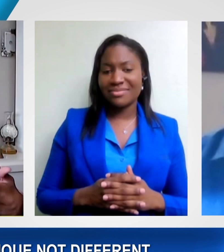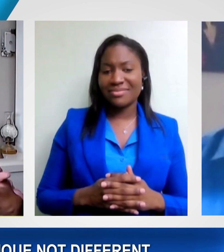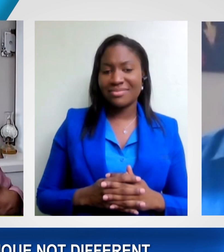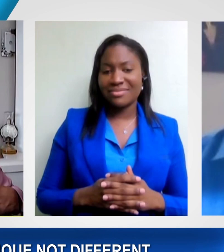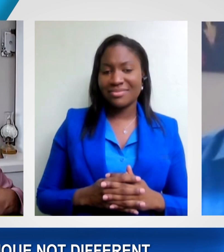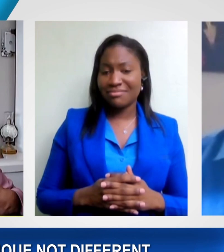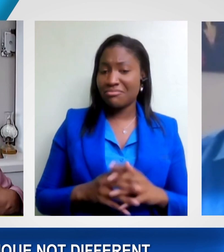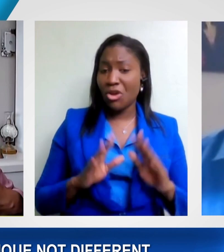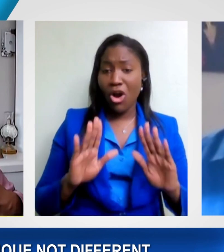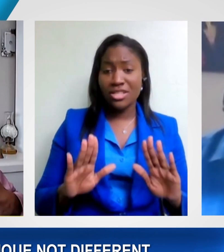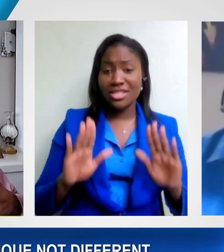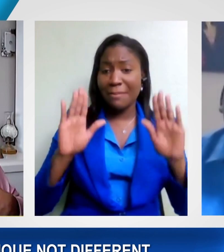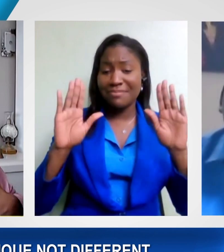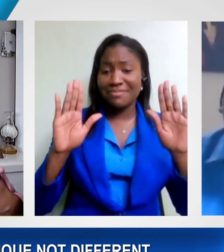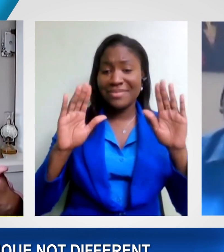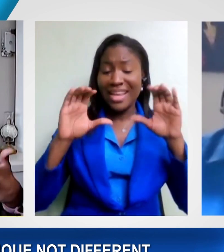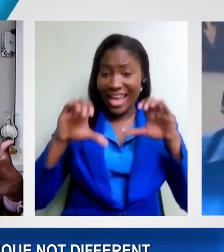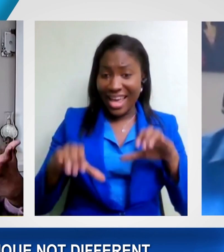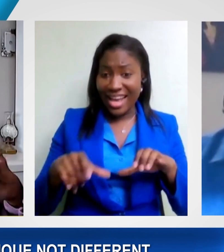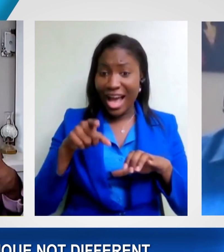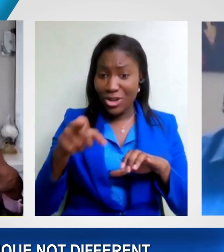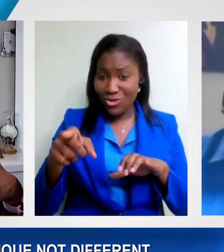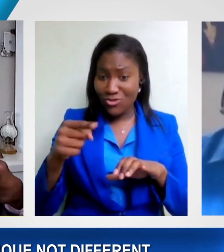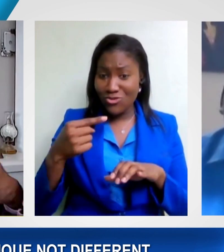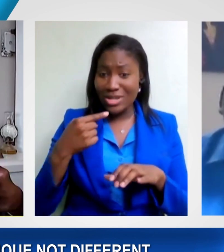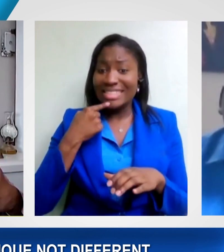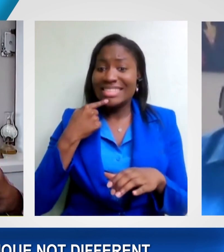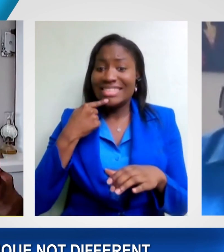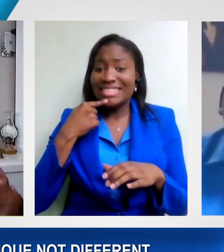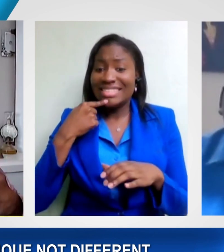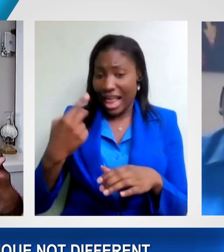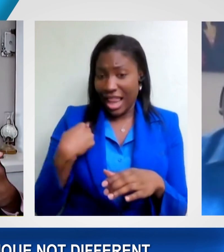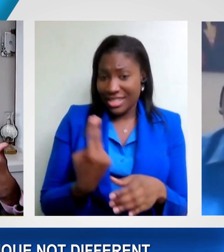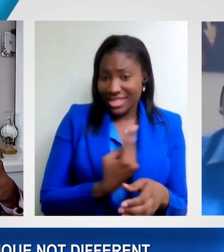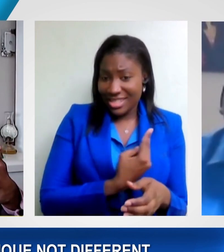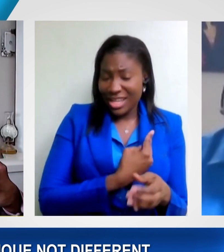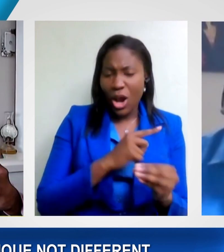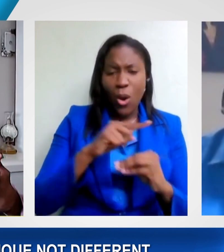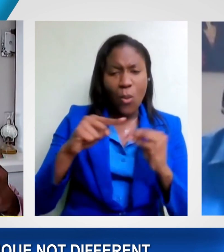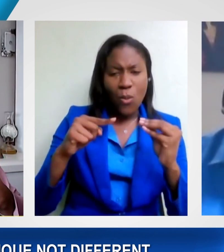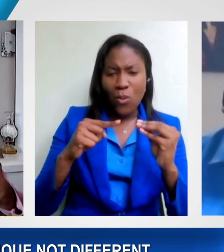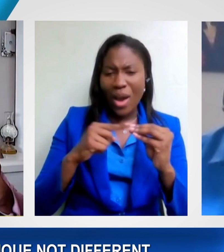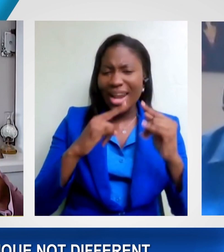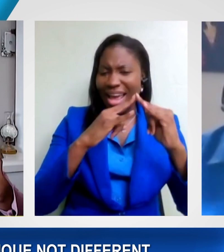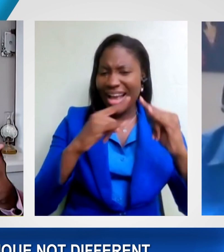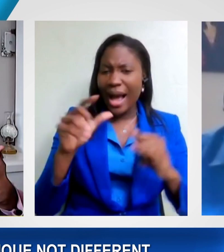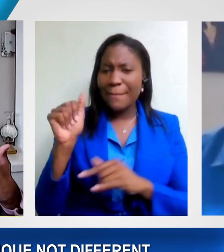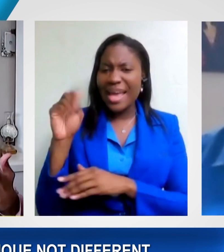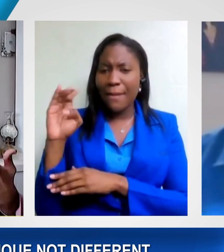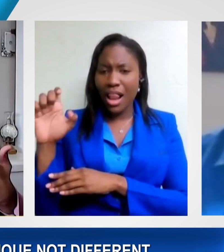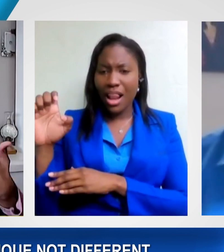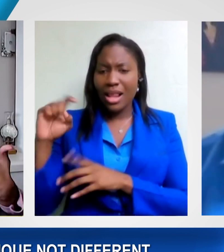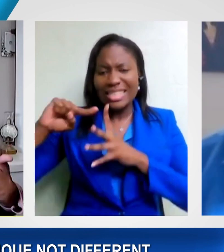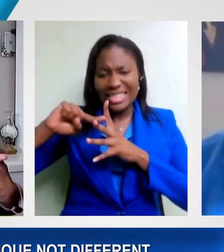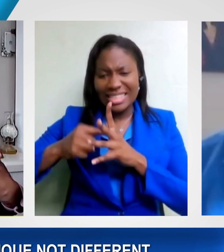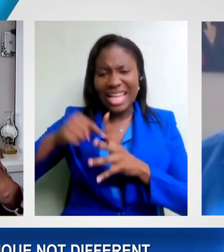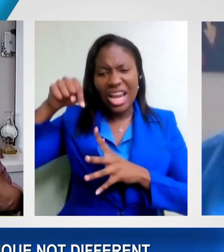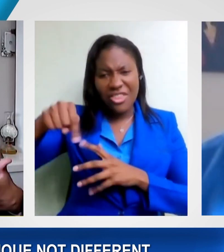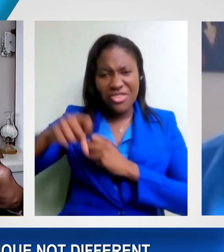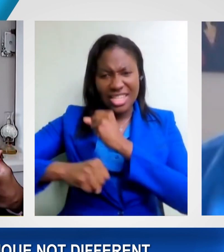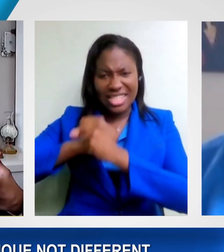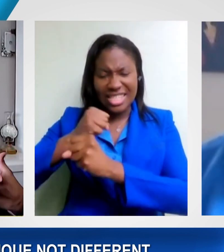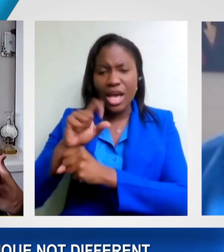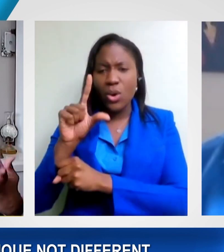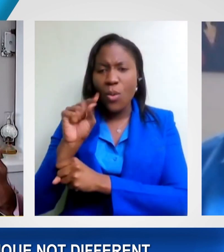Awesome. And can you tell us when would Camp Able start this year in 2023?